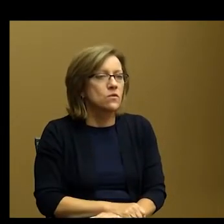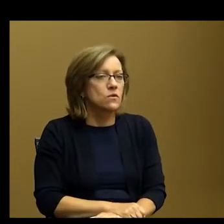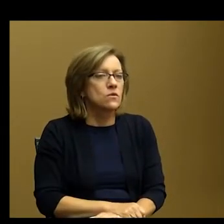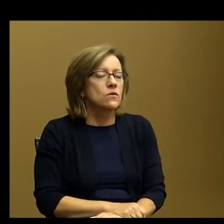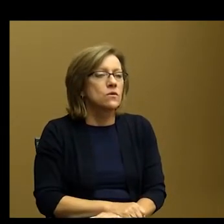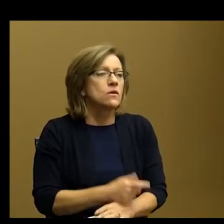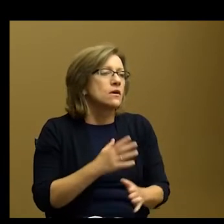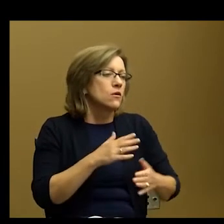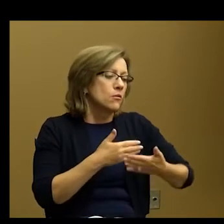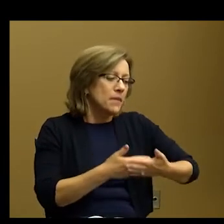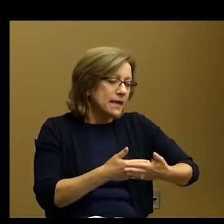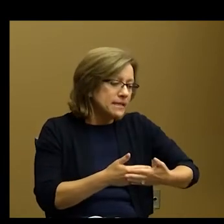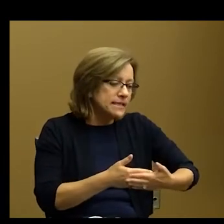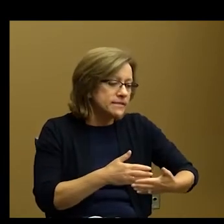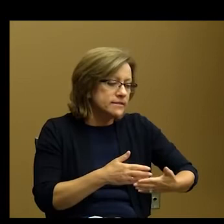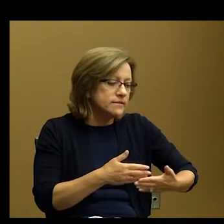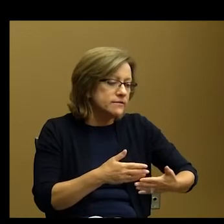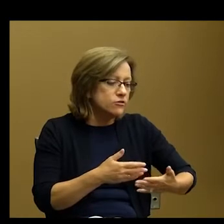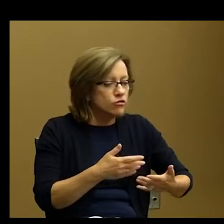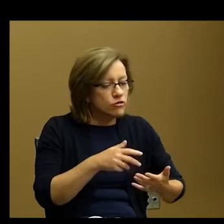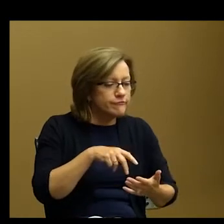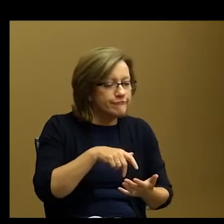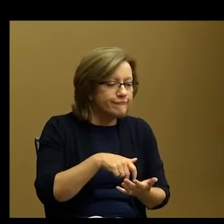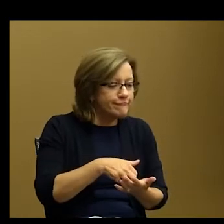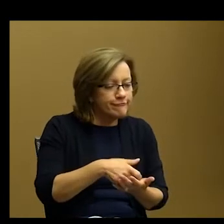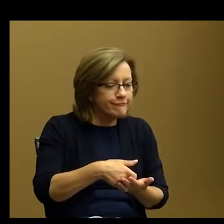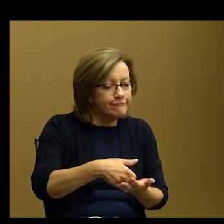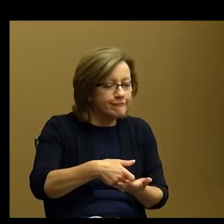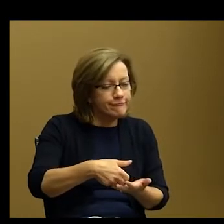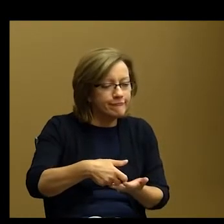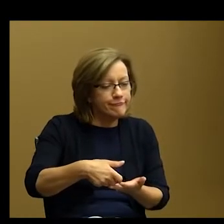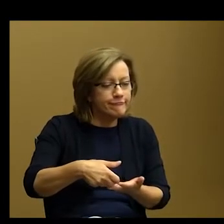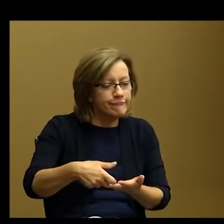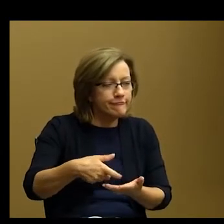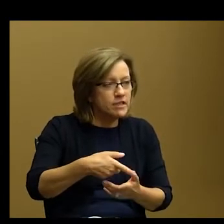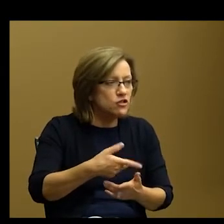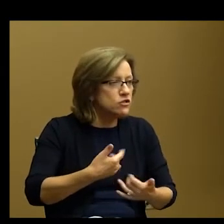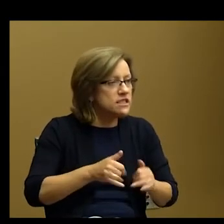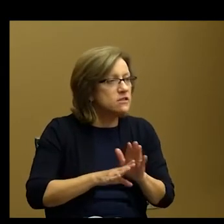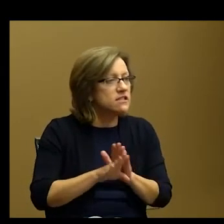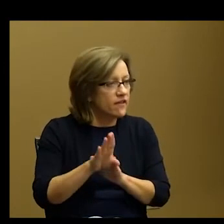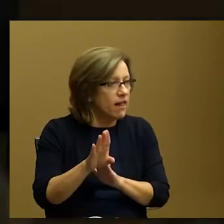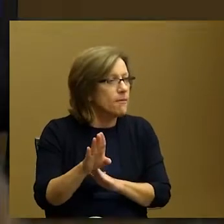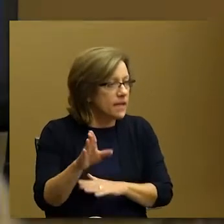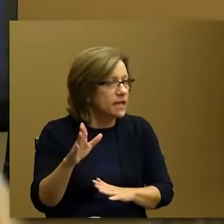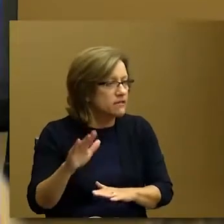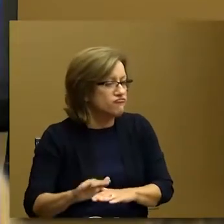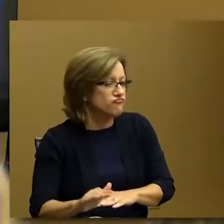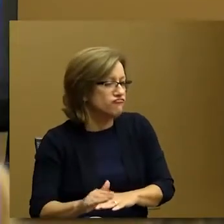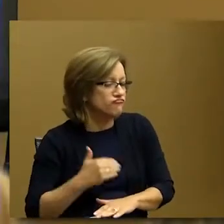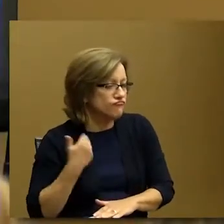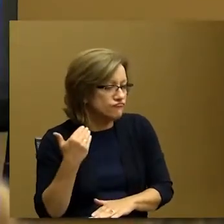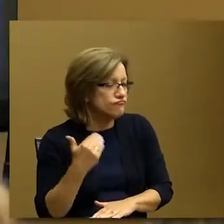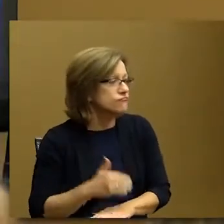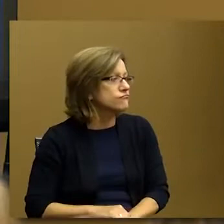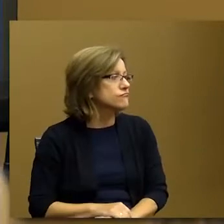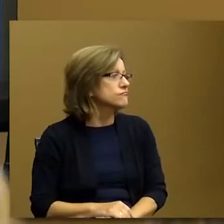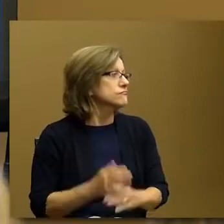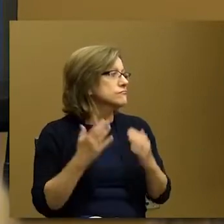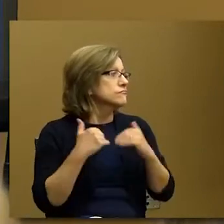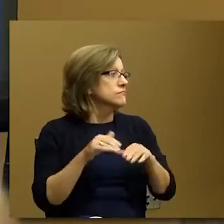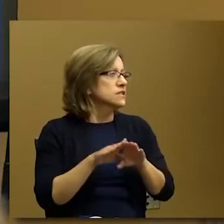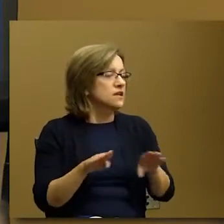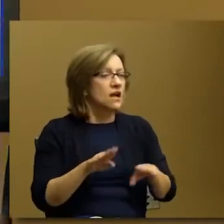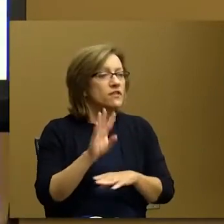When babies are still, or toddlers are still developing. Okay, so then level